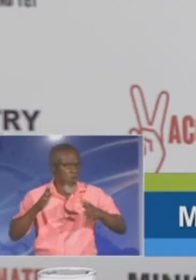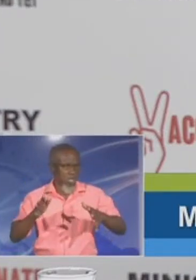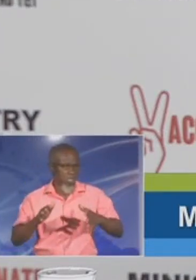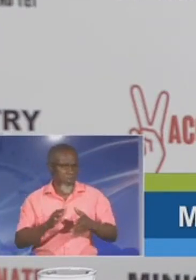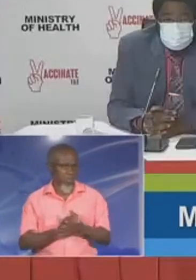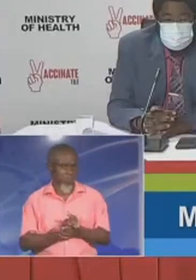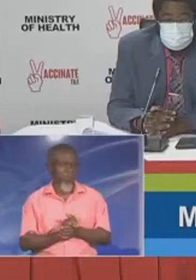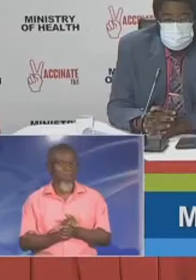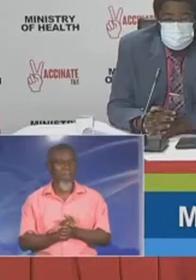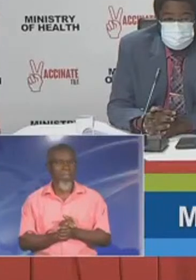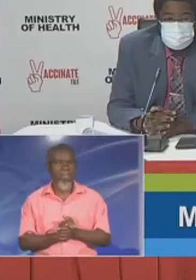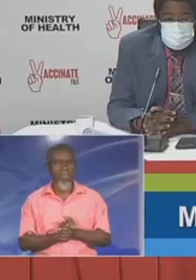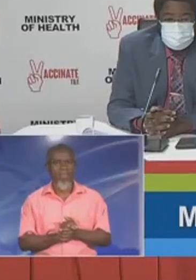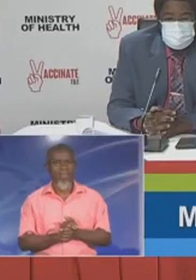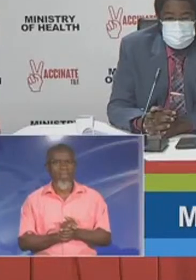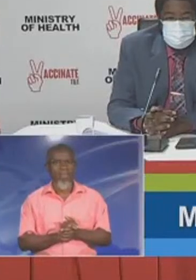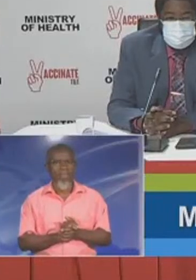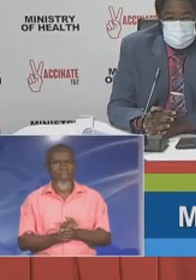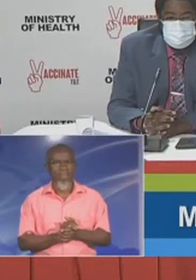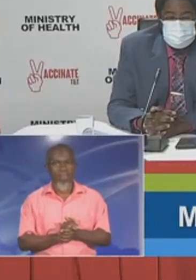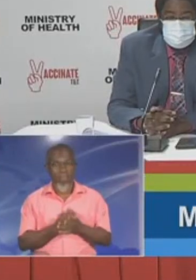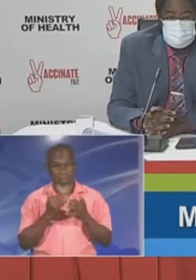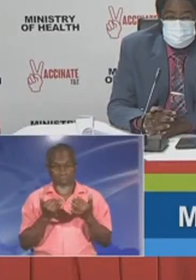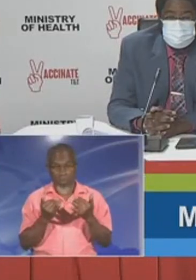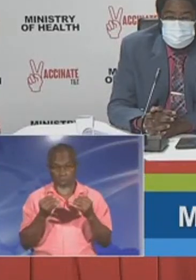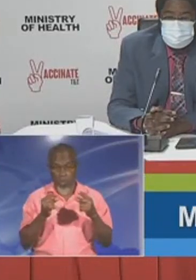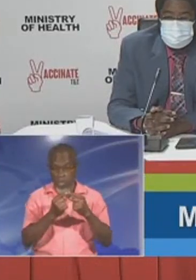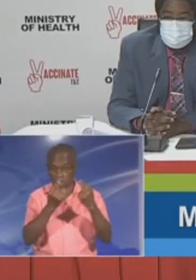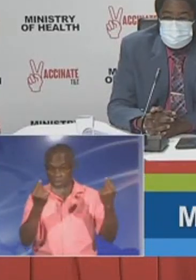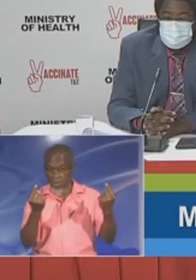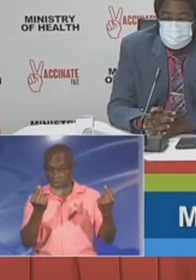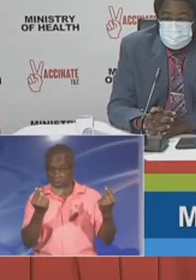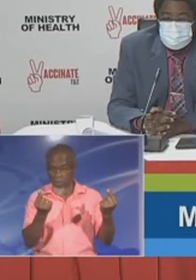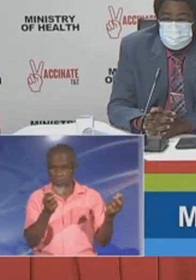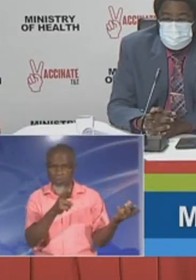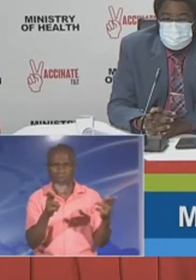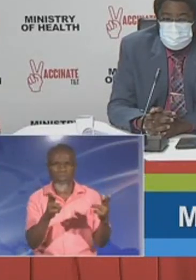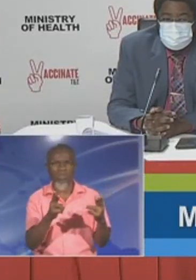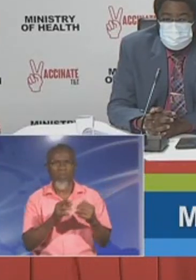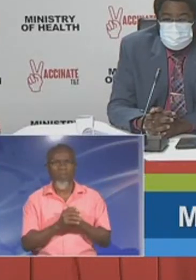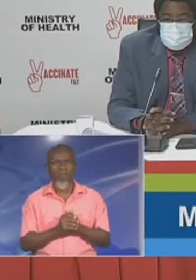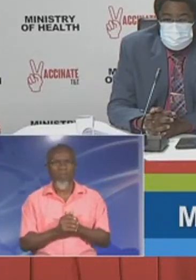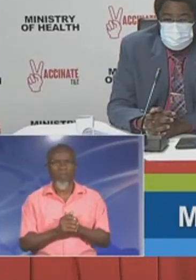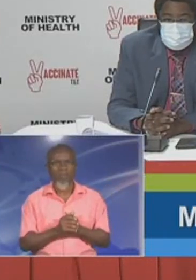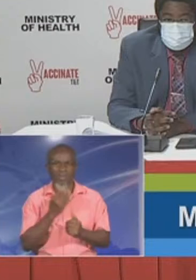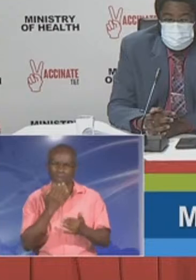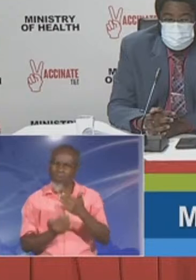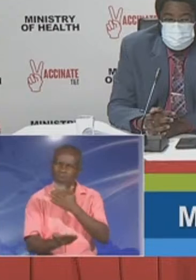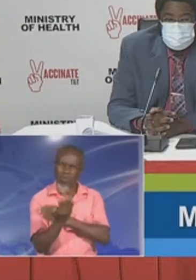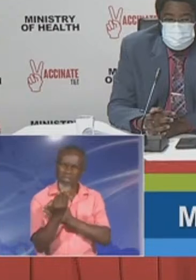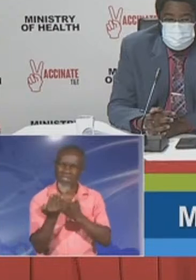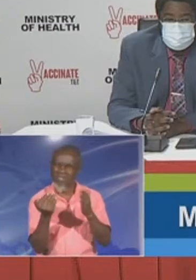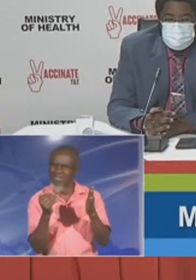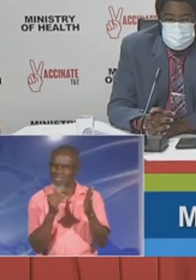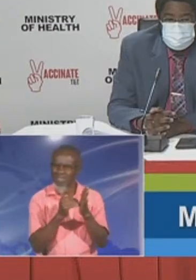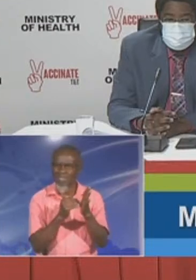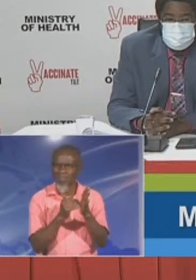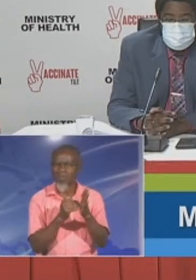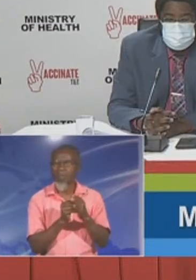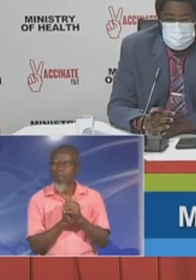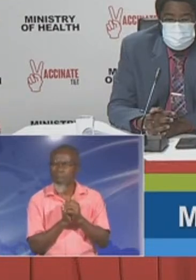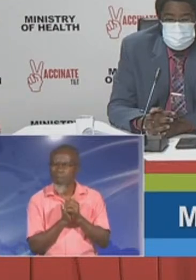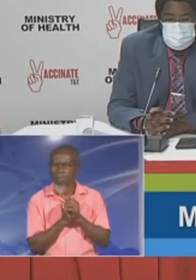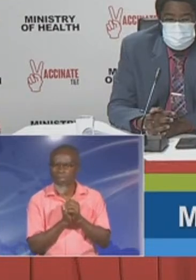Thank you very much, Guardian Media Limited. Let's hear from you again, please. Good morning again. There have